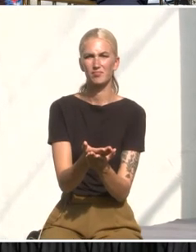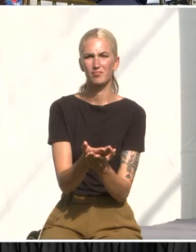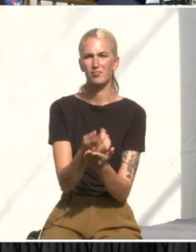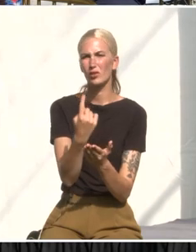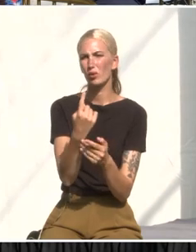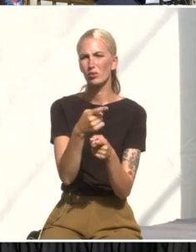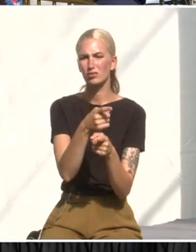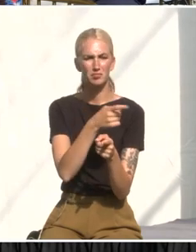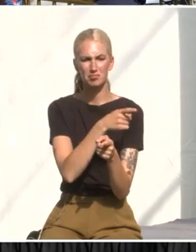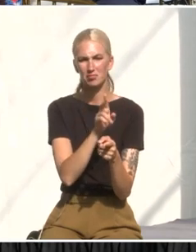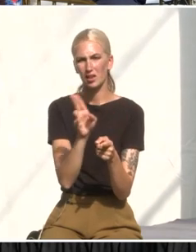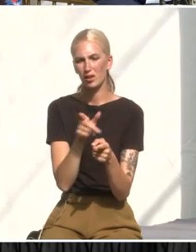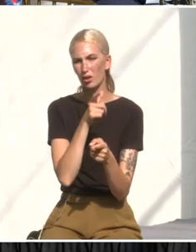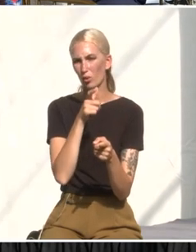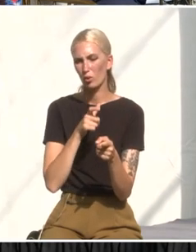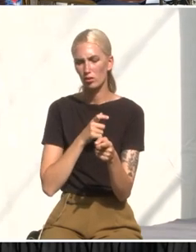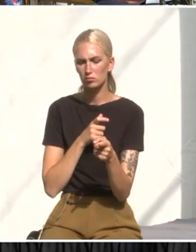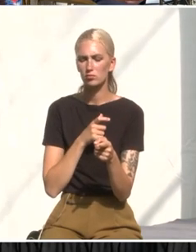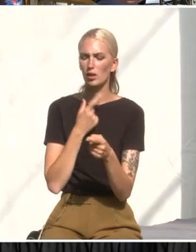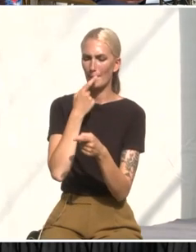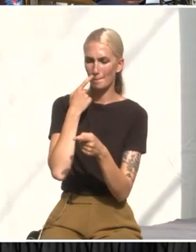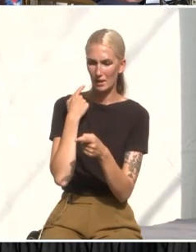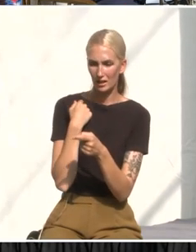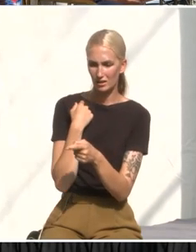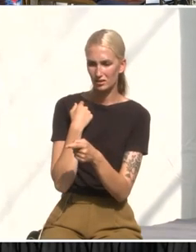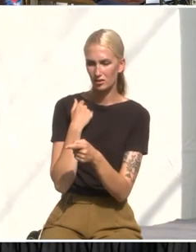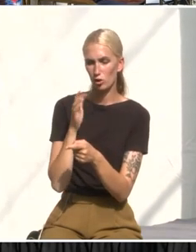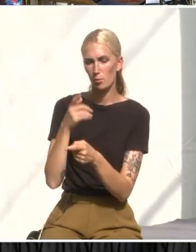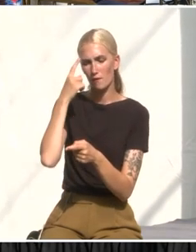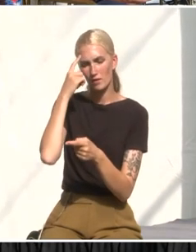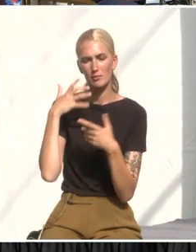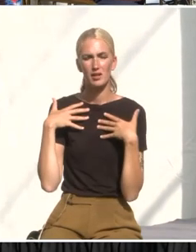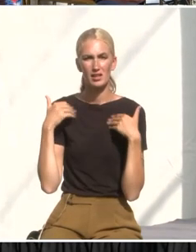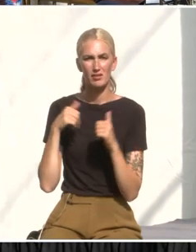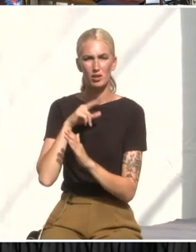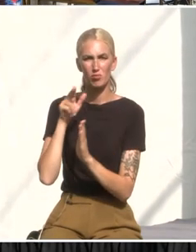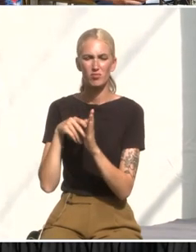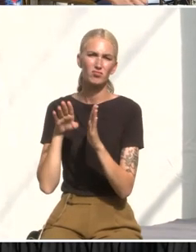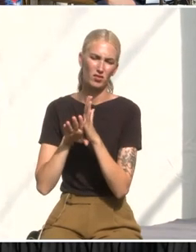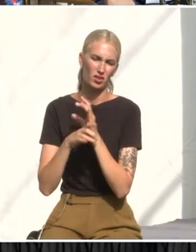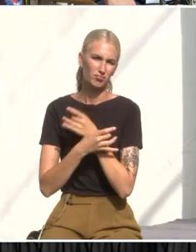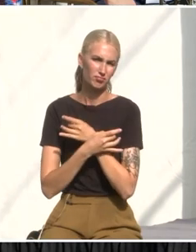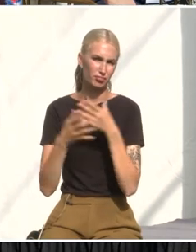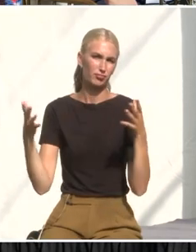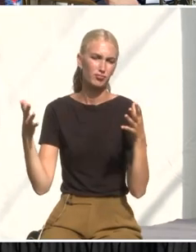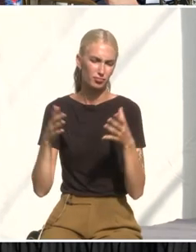one of you said men with a mental illness often act out,